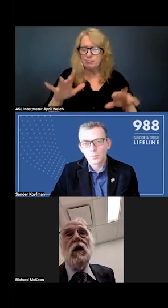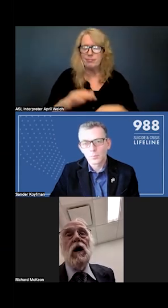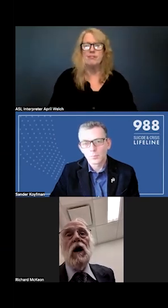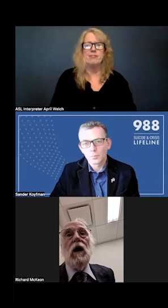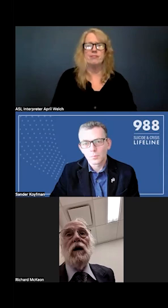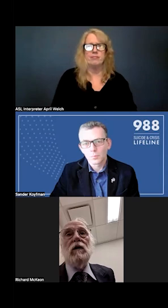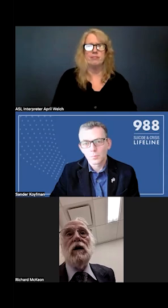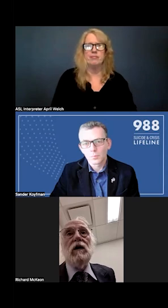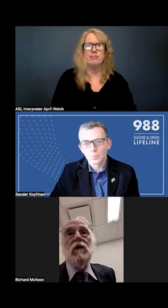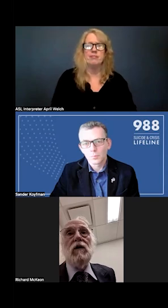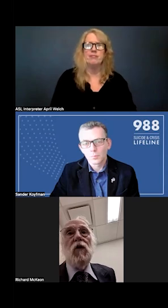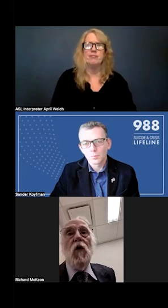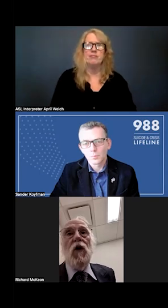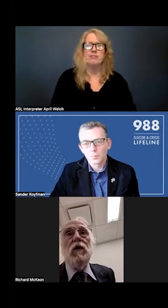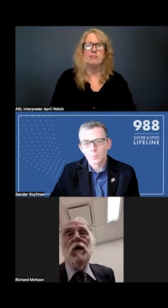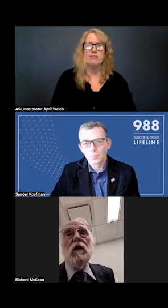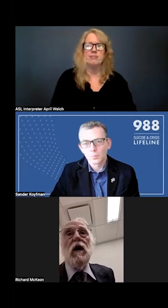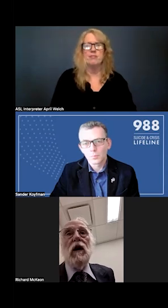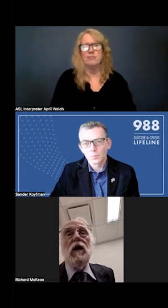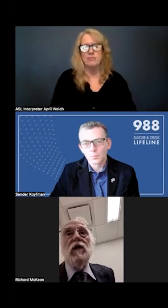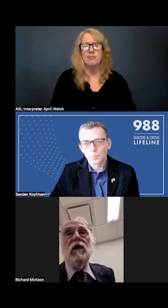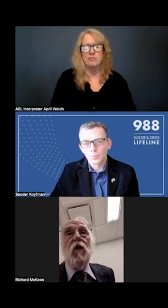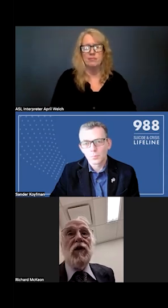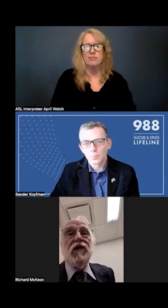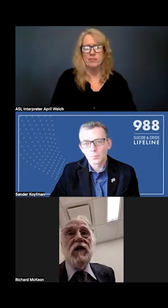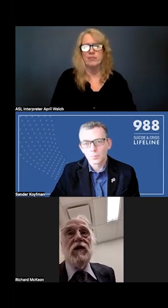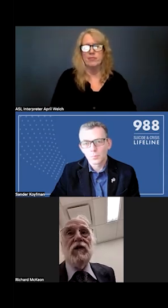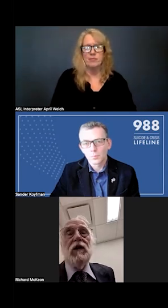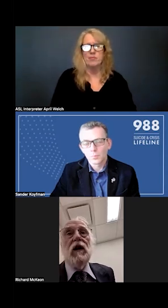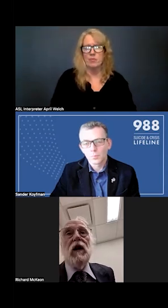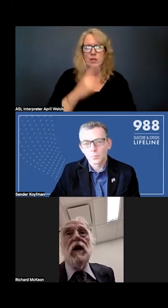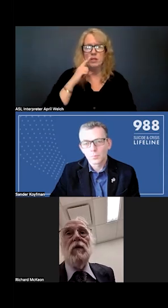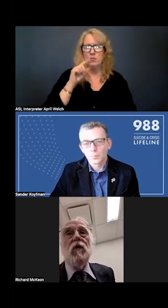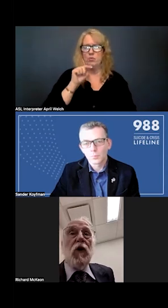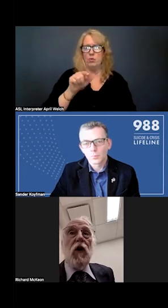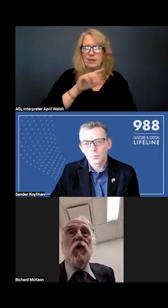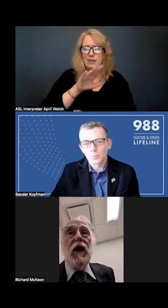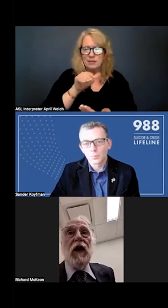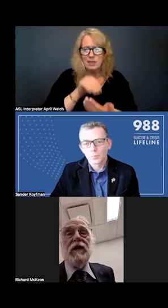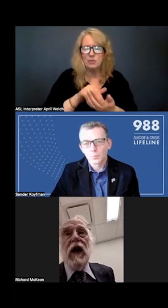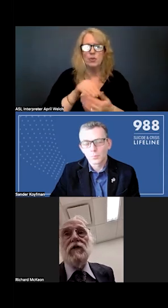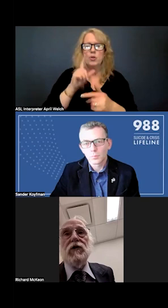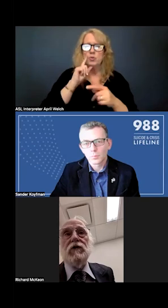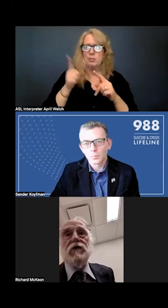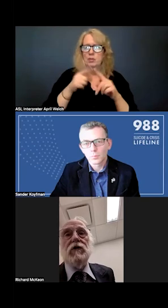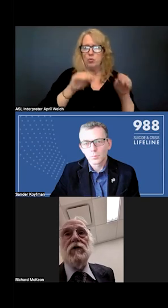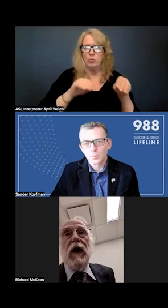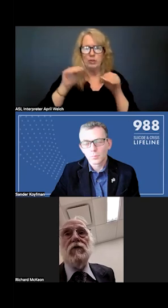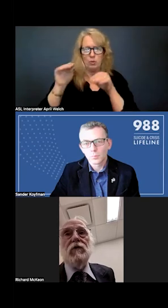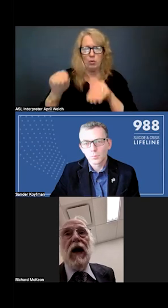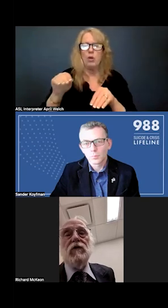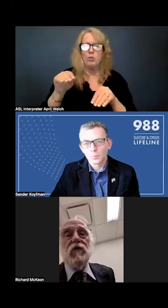the center relocated now